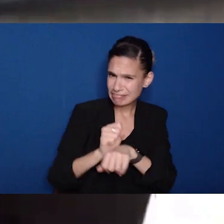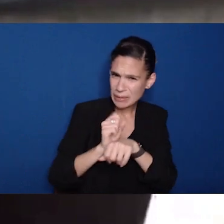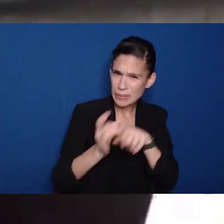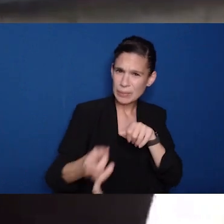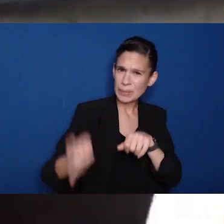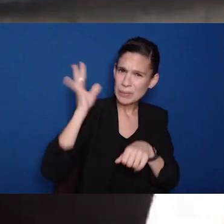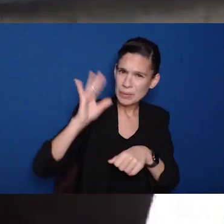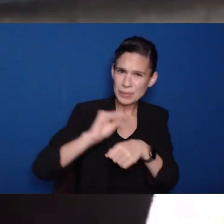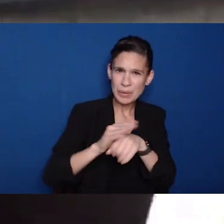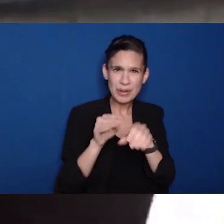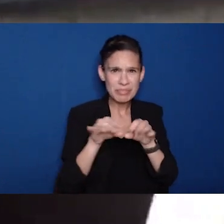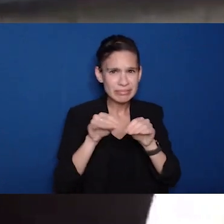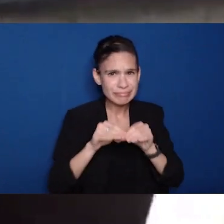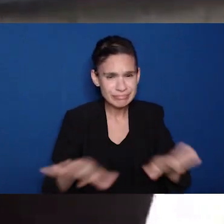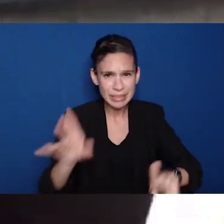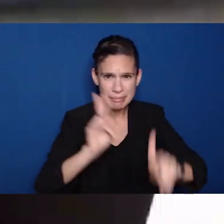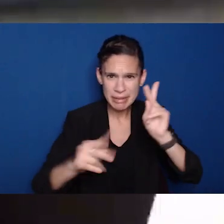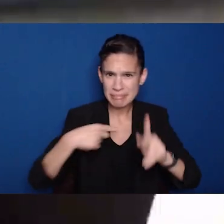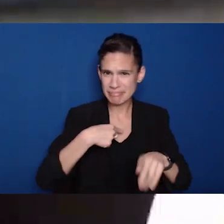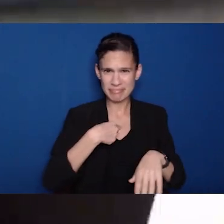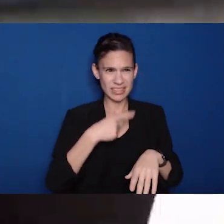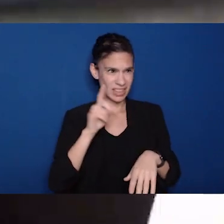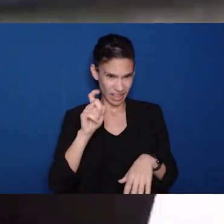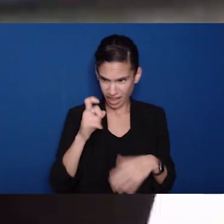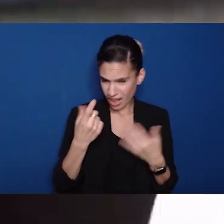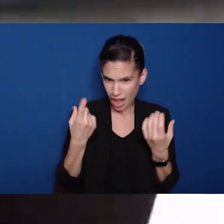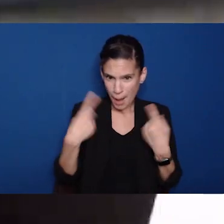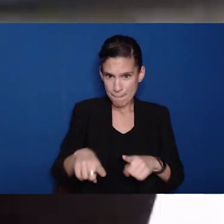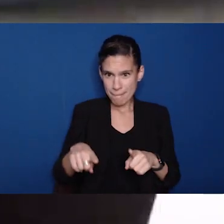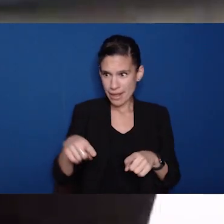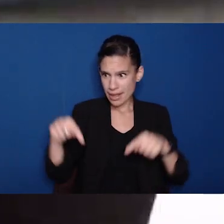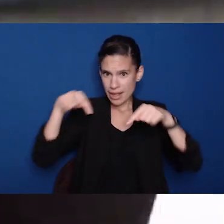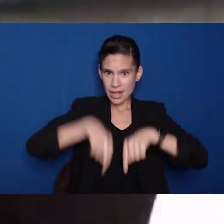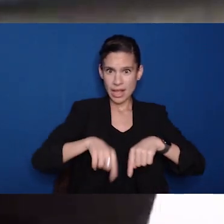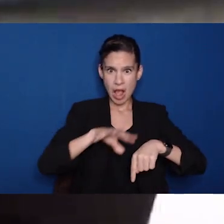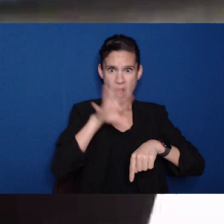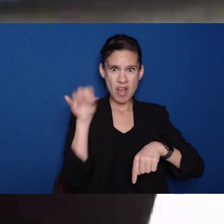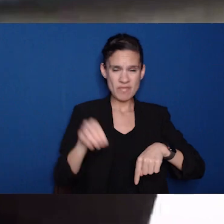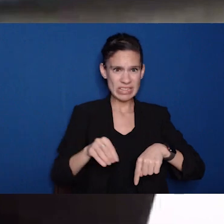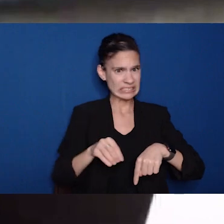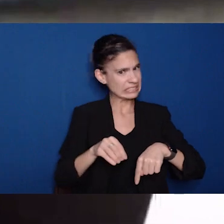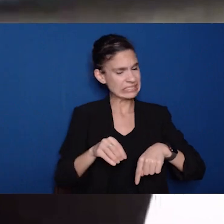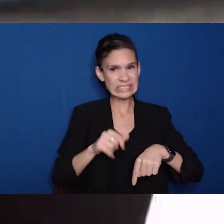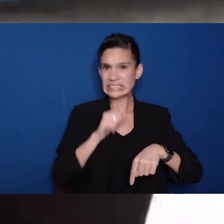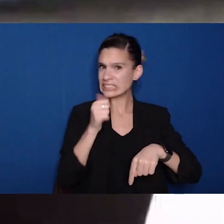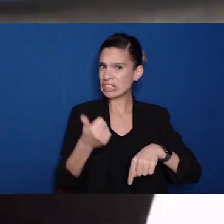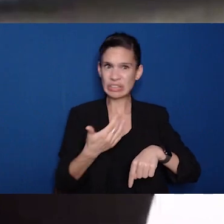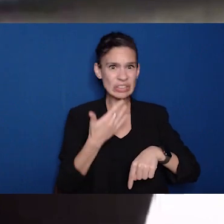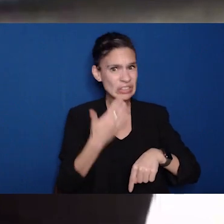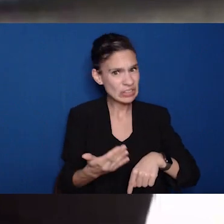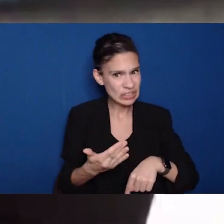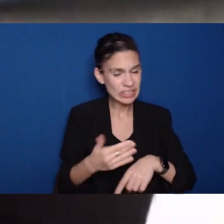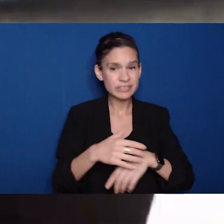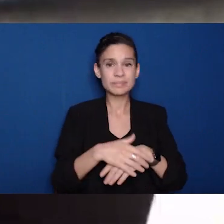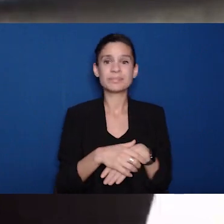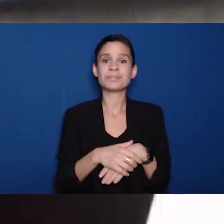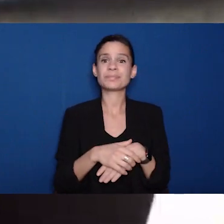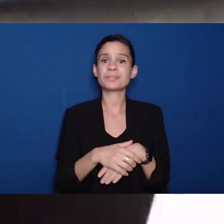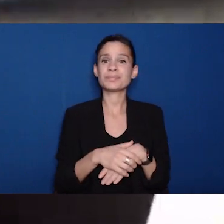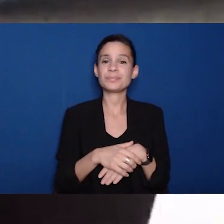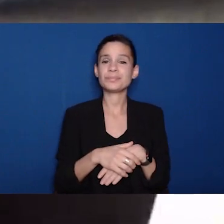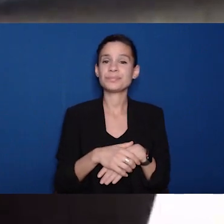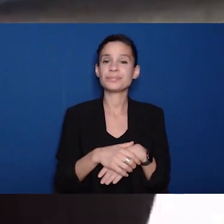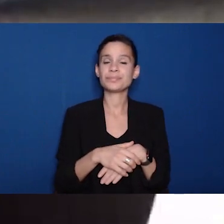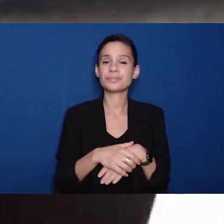Europe. And I think that's when people first got a shock that, if it ever comes to Africa, this won't be good. And then our neighbor, of course, was one of